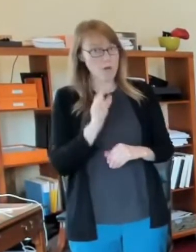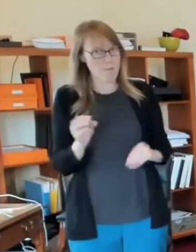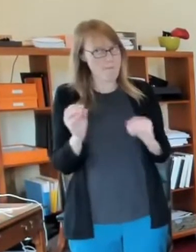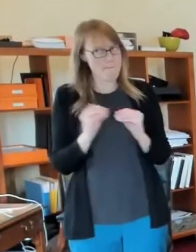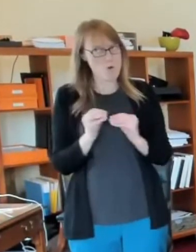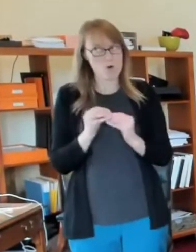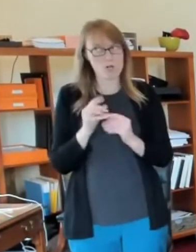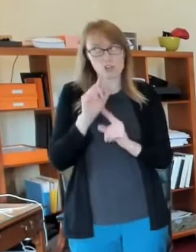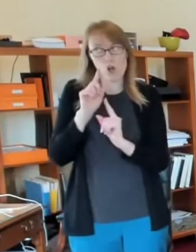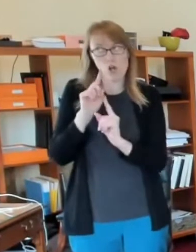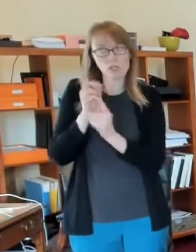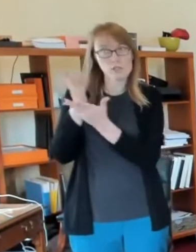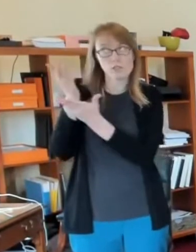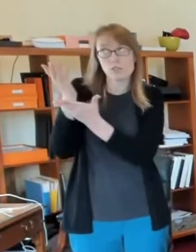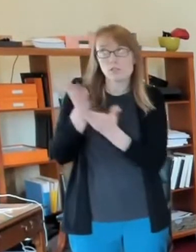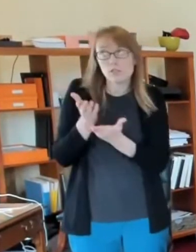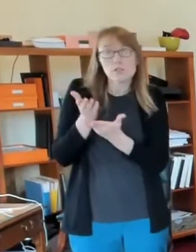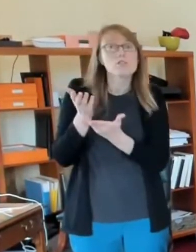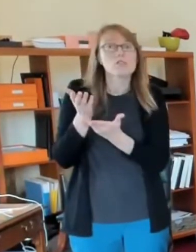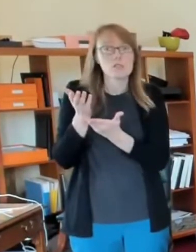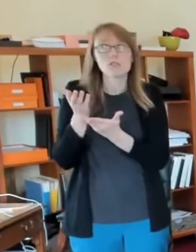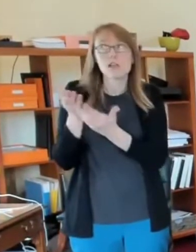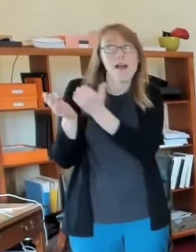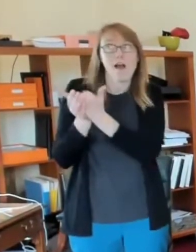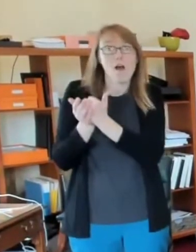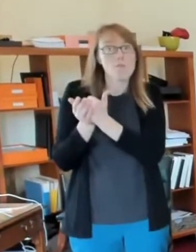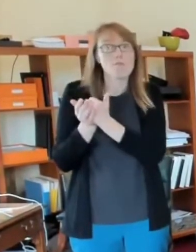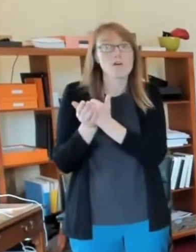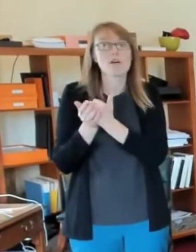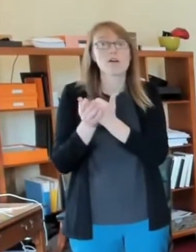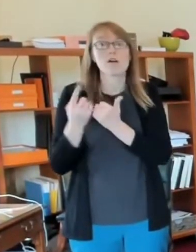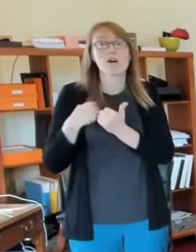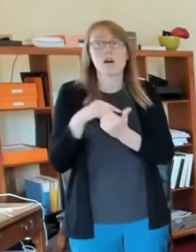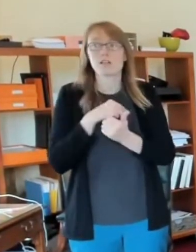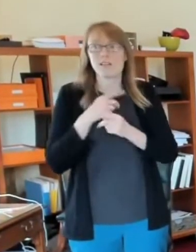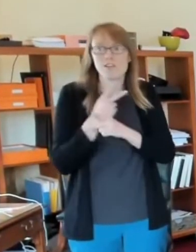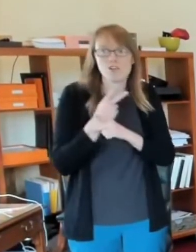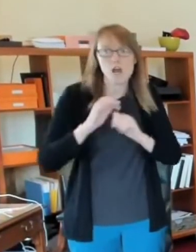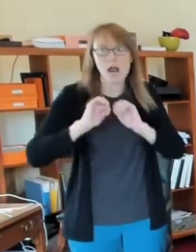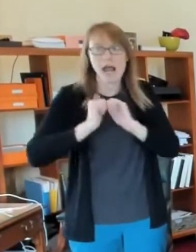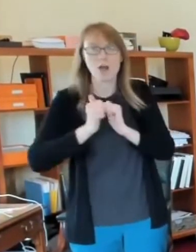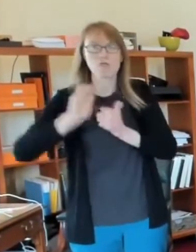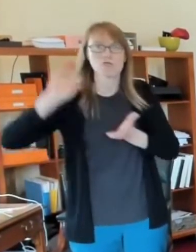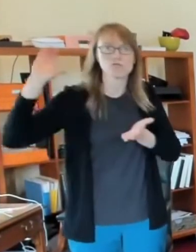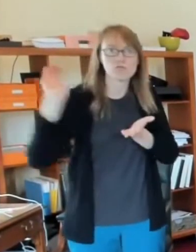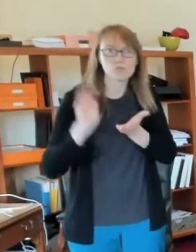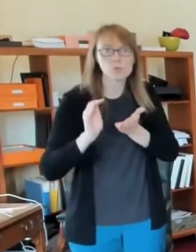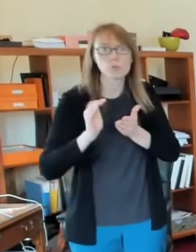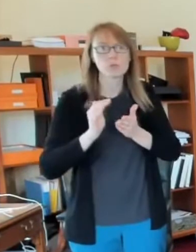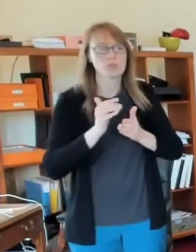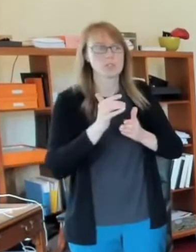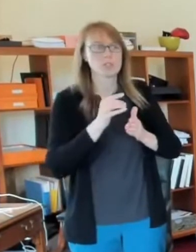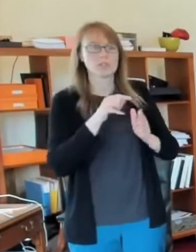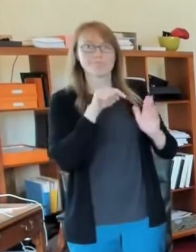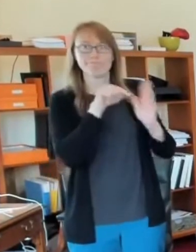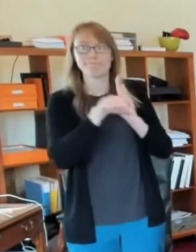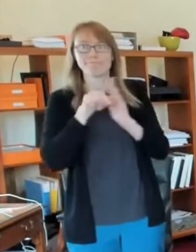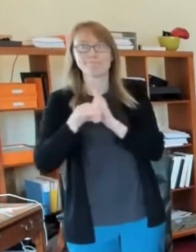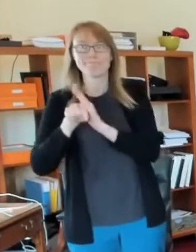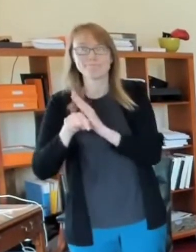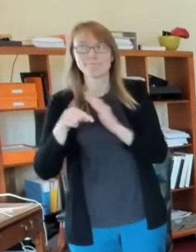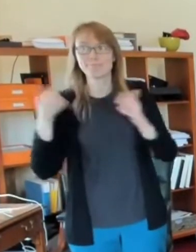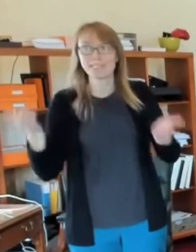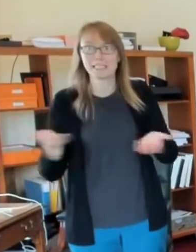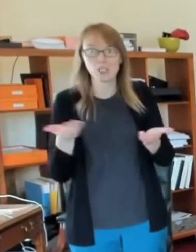trying to help us stem the violence, reduce the shootings. You know, our homicides are up 30% over last